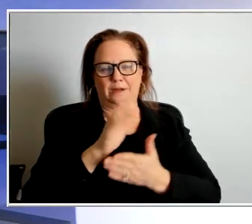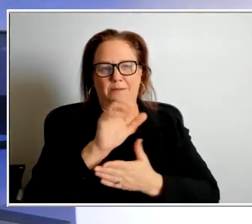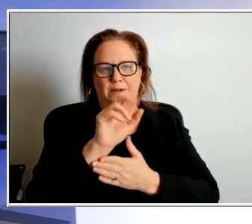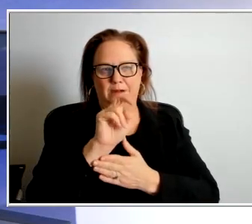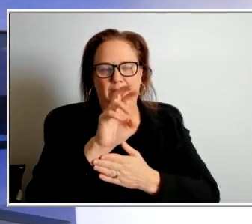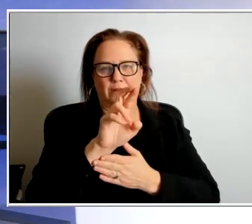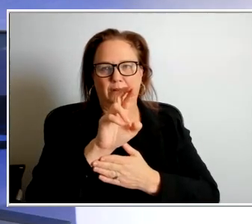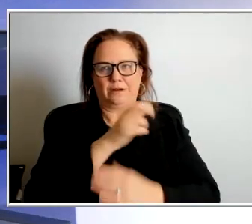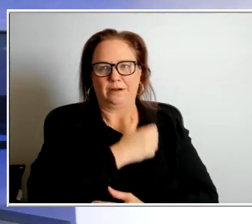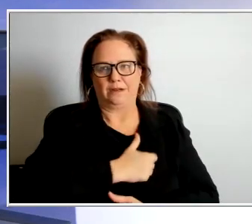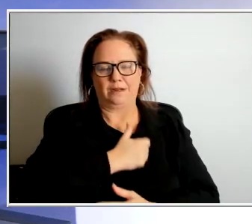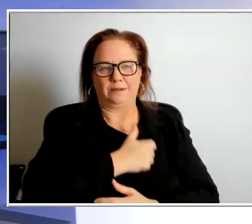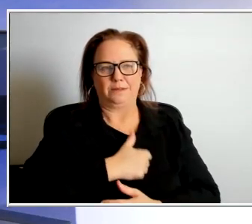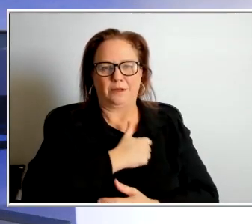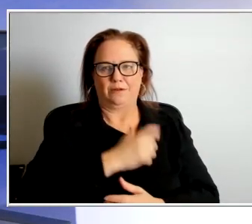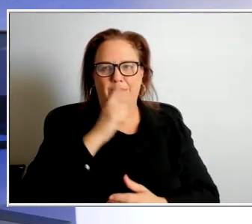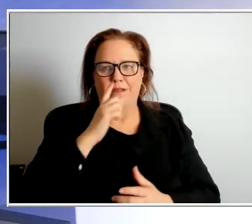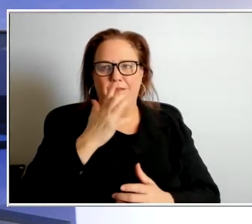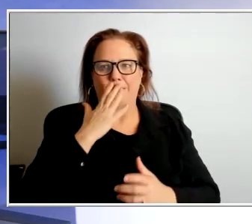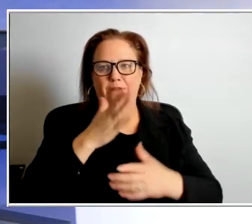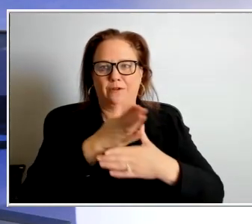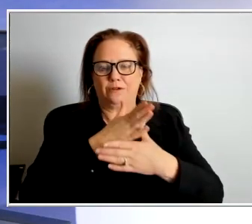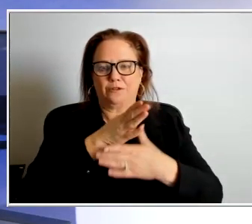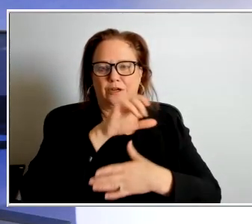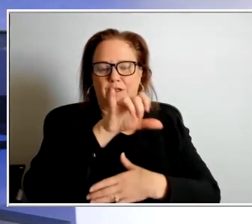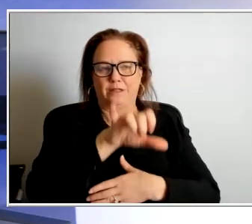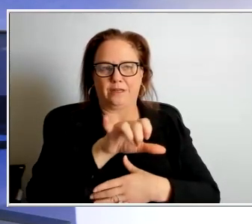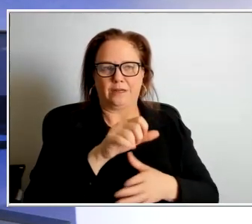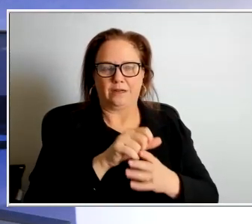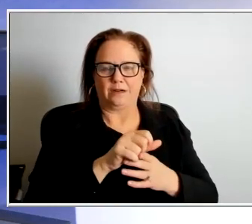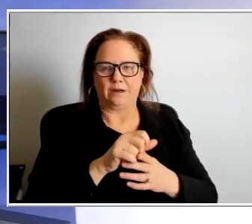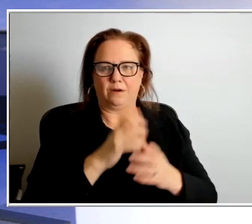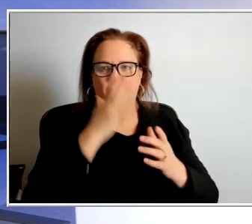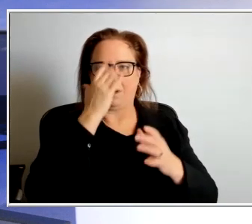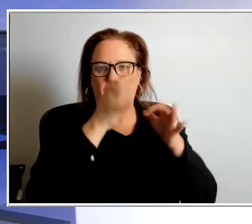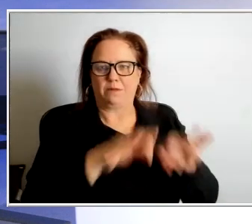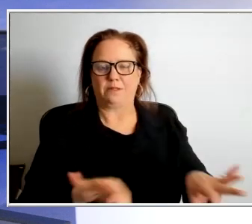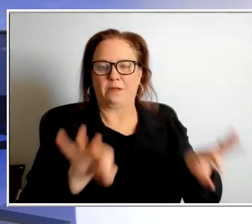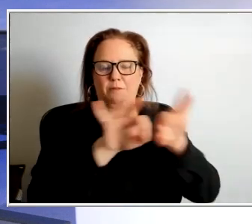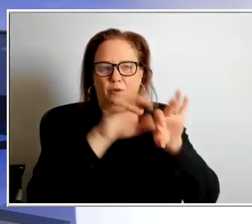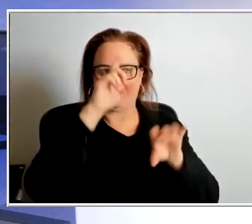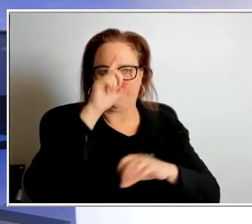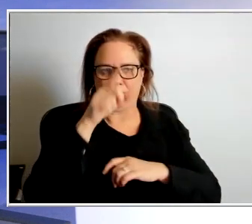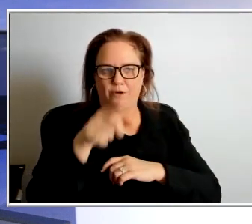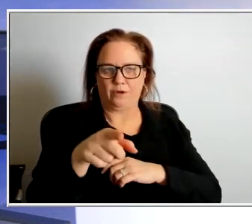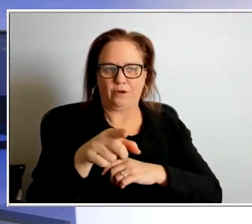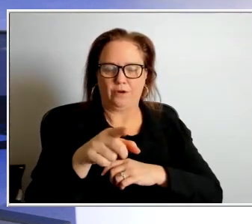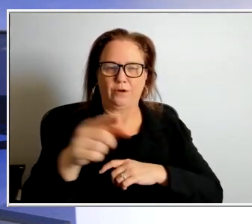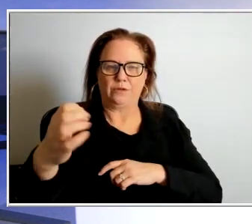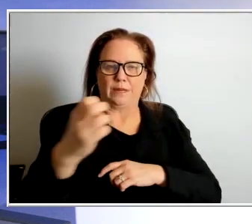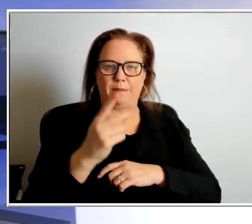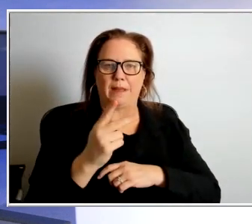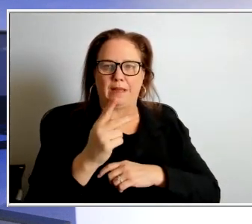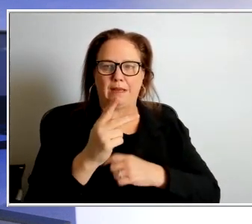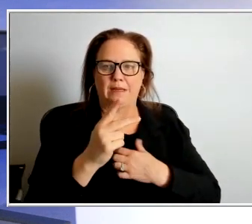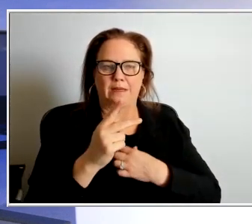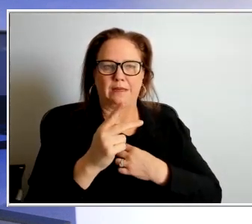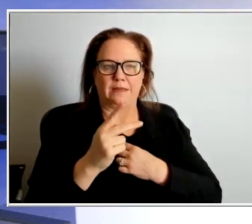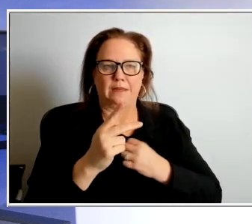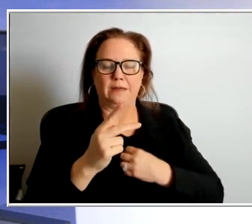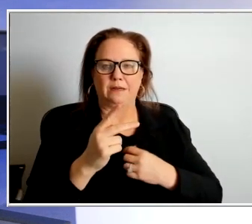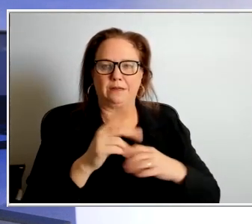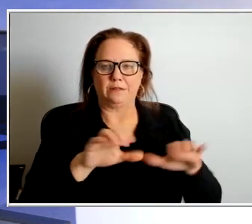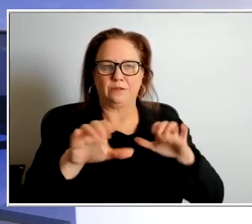Sorry for your loss, and thank you for sharing that. But why was it so important for you to get back to doing what you